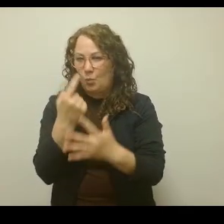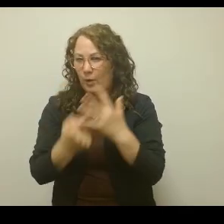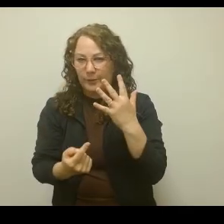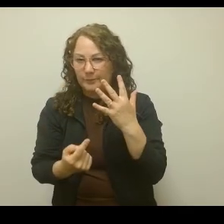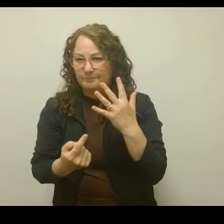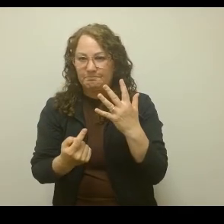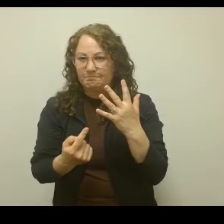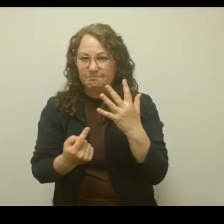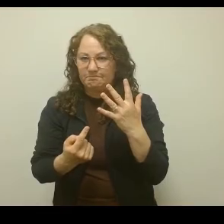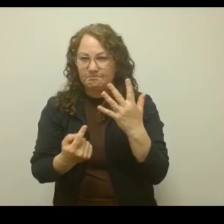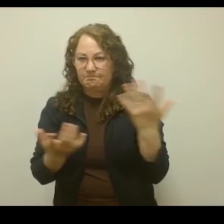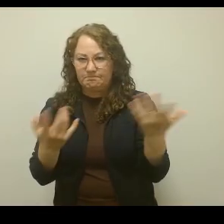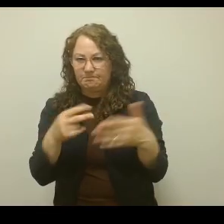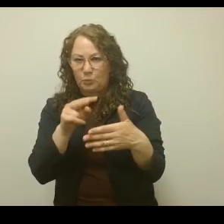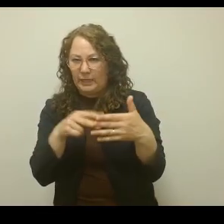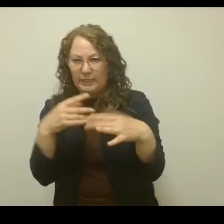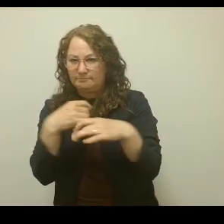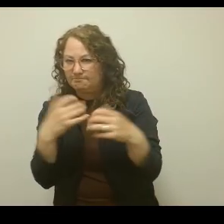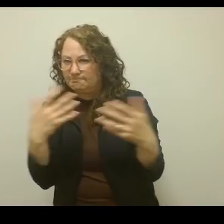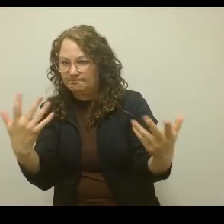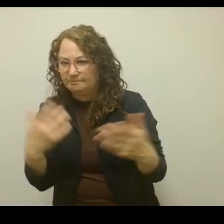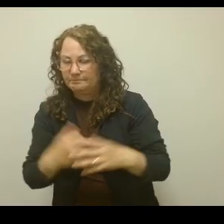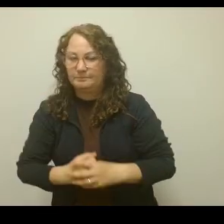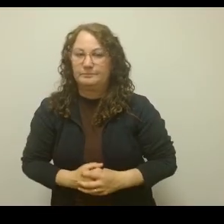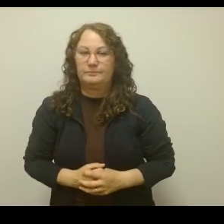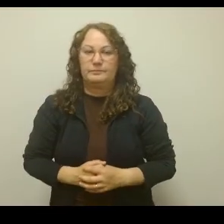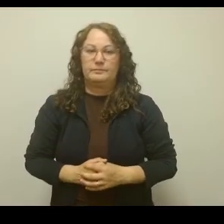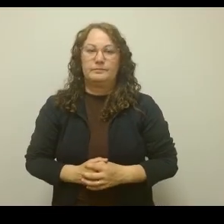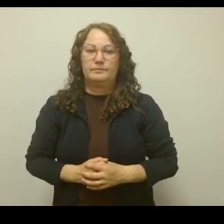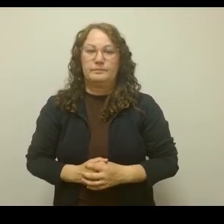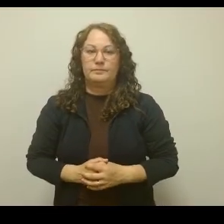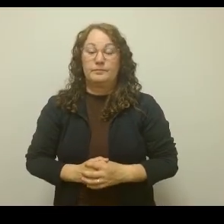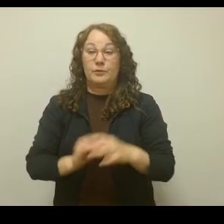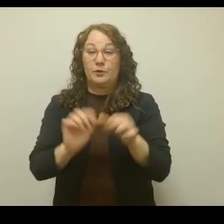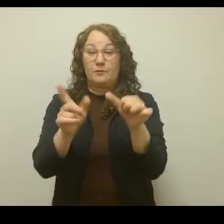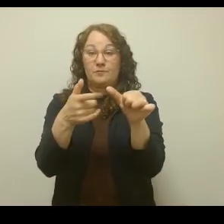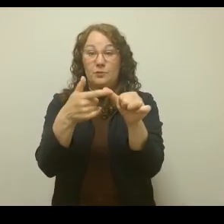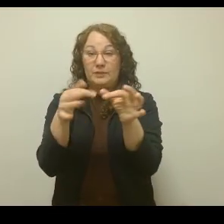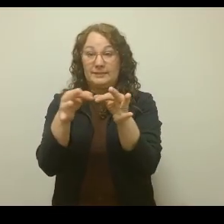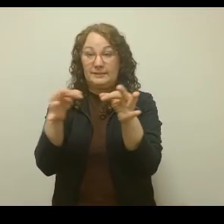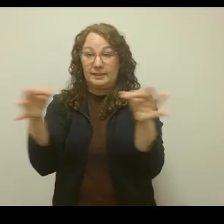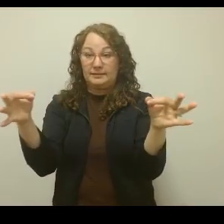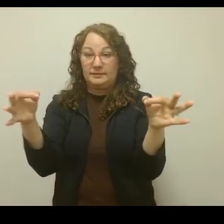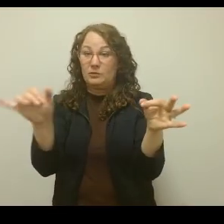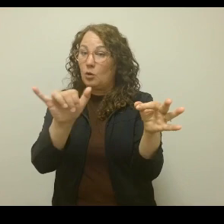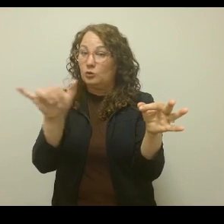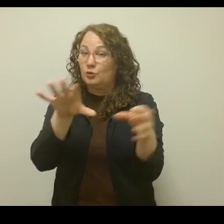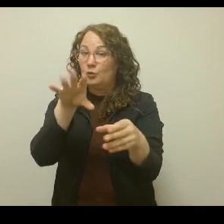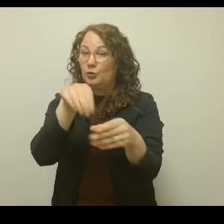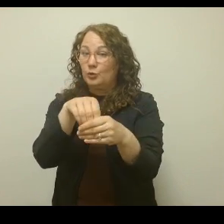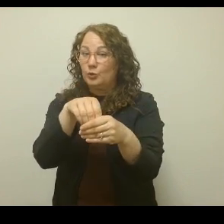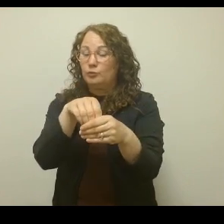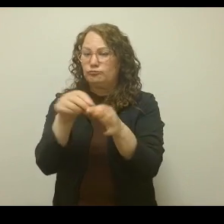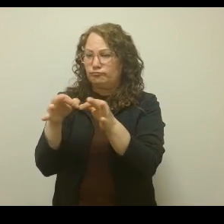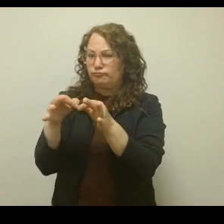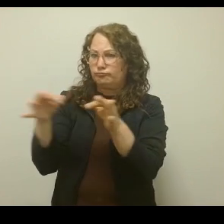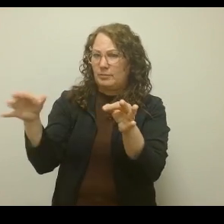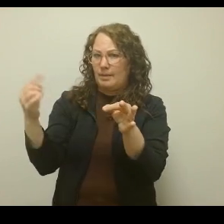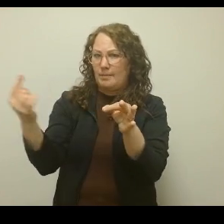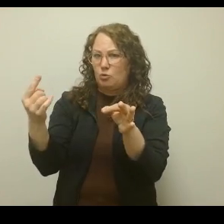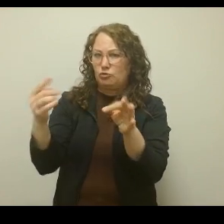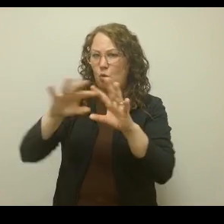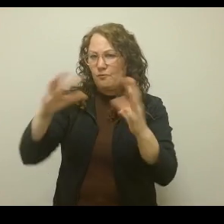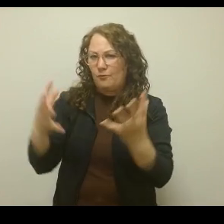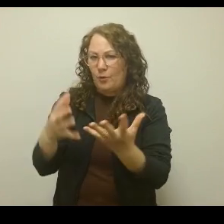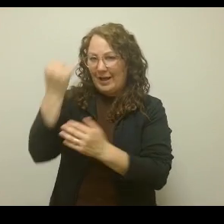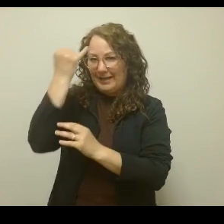that we are summarizing. The first sentence should also include a statement about the overall idea